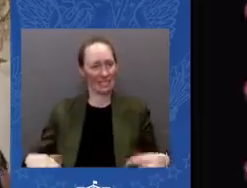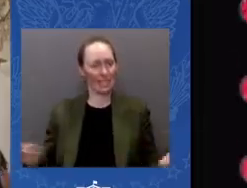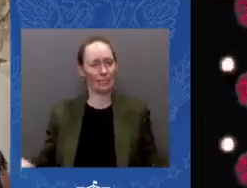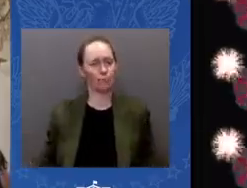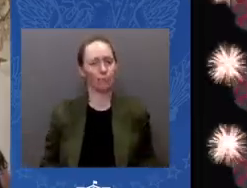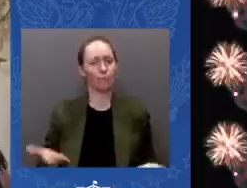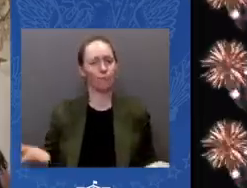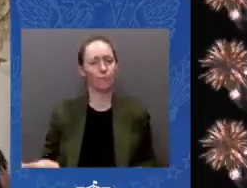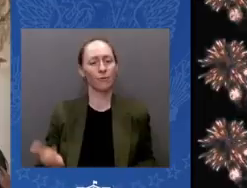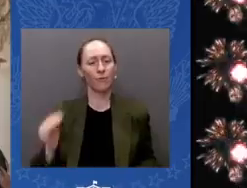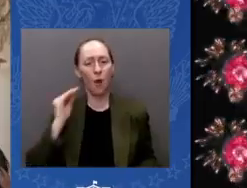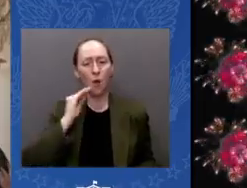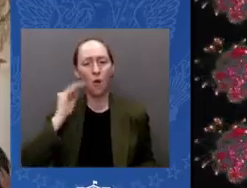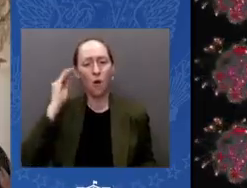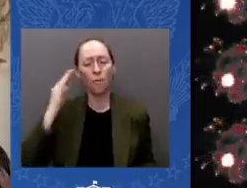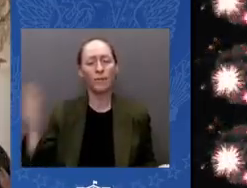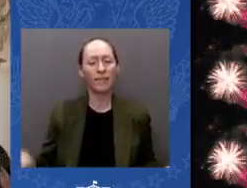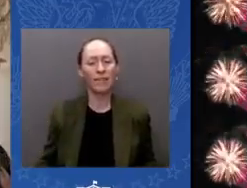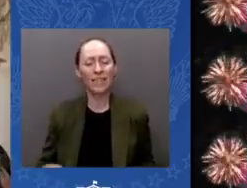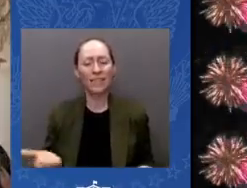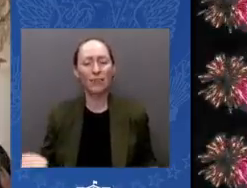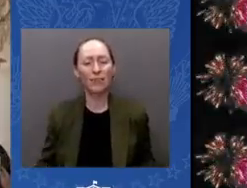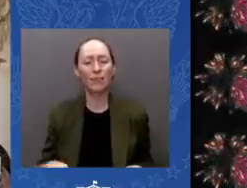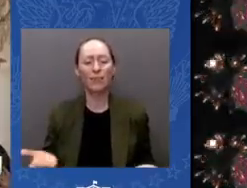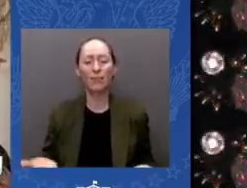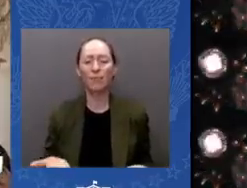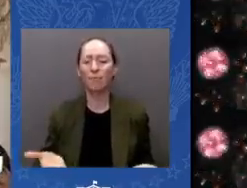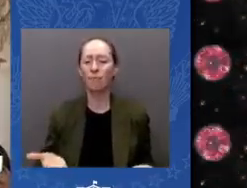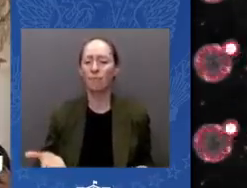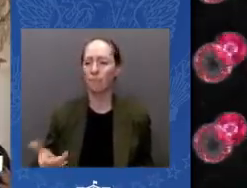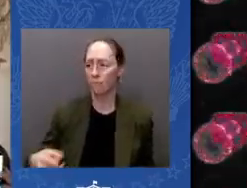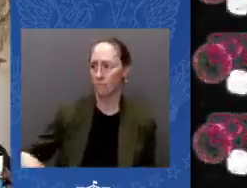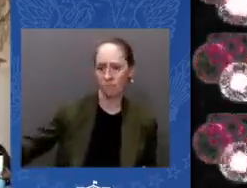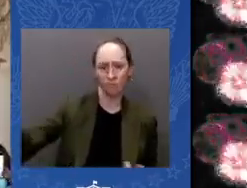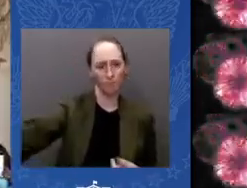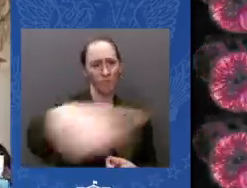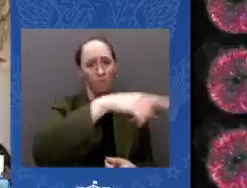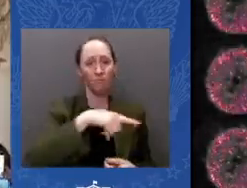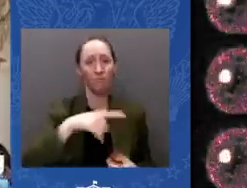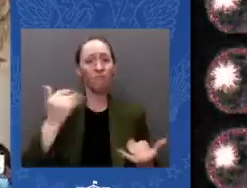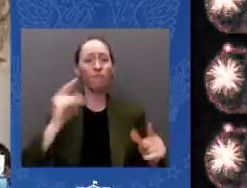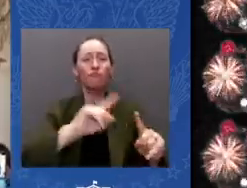their traditions. And we know and understand the significance of that.